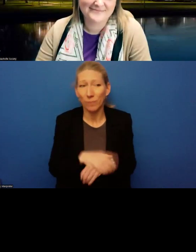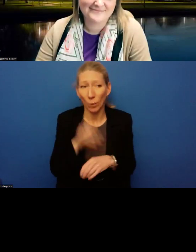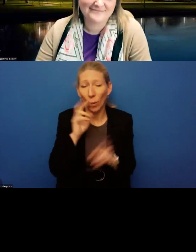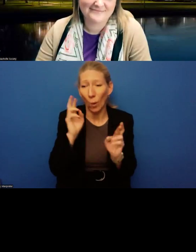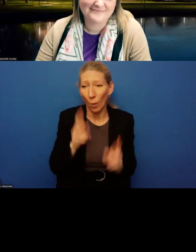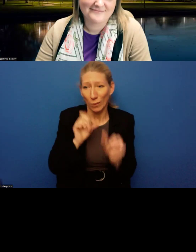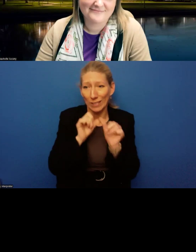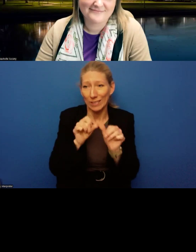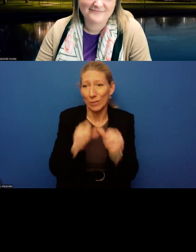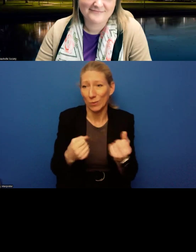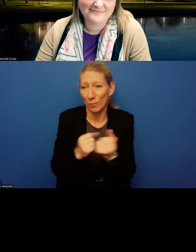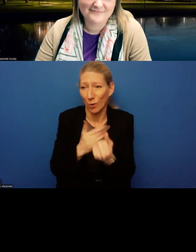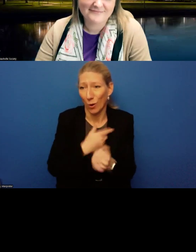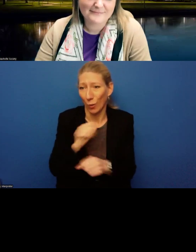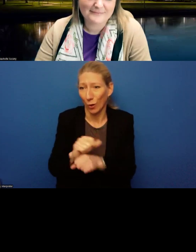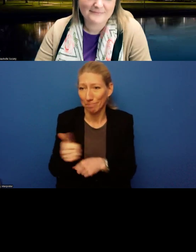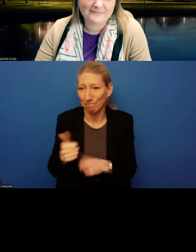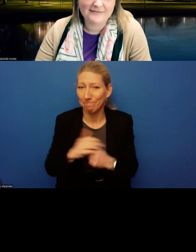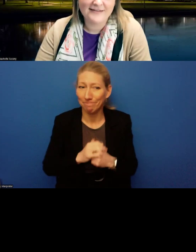to support our endeavors.